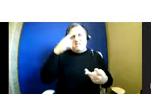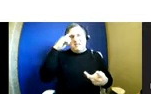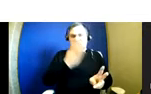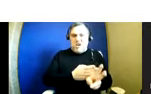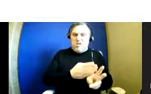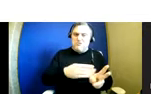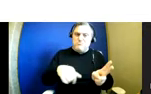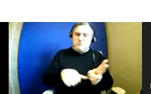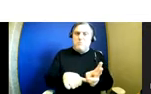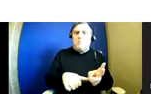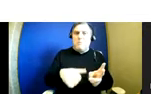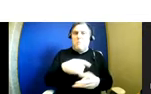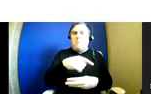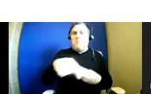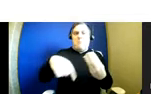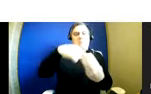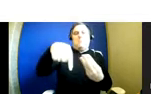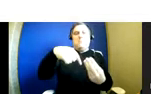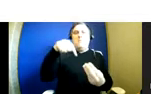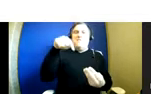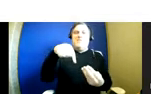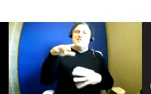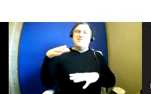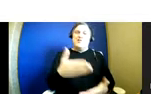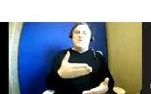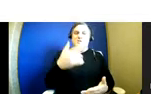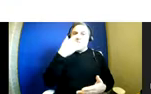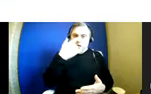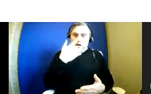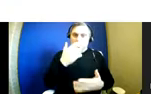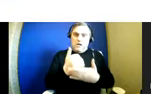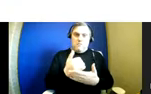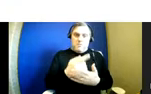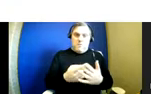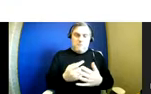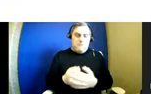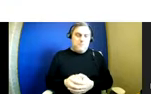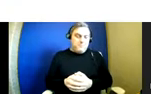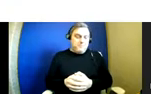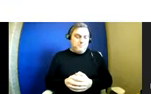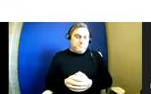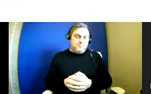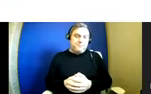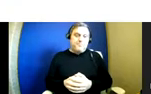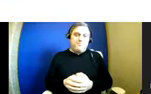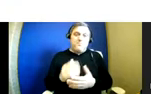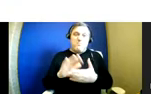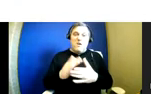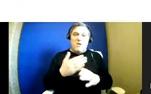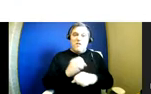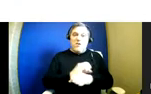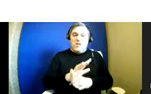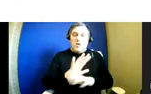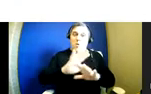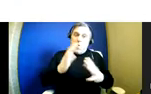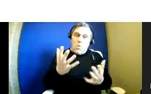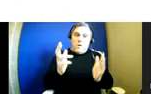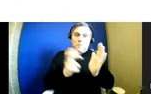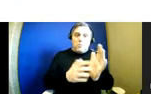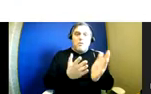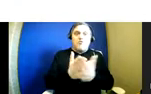problems, then that's the sort of people that this assessment clinic really helps. And because of COVID, we're doing all appointments